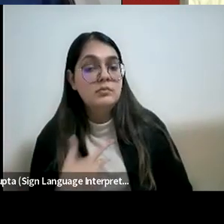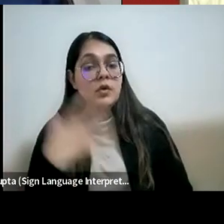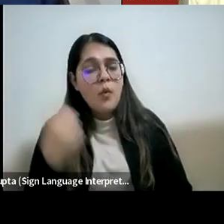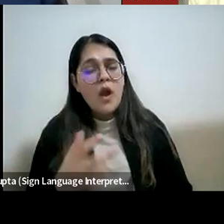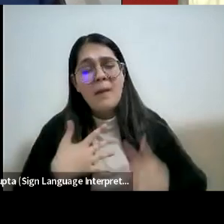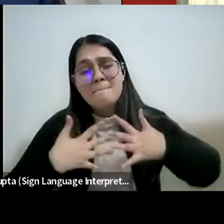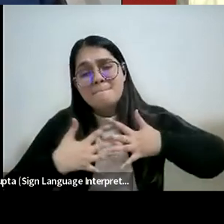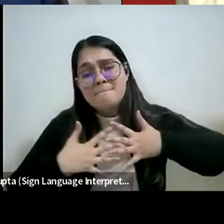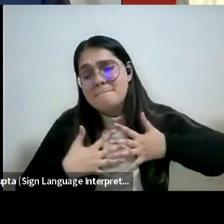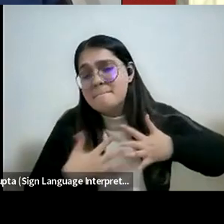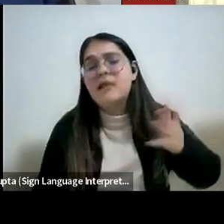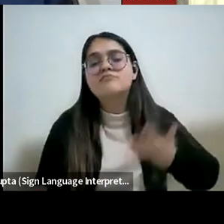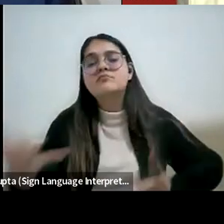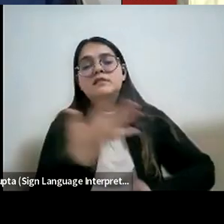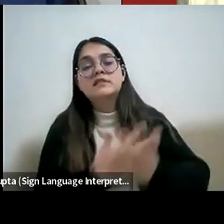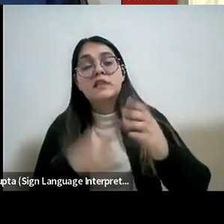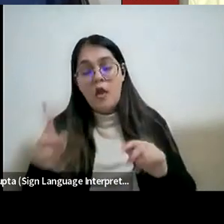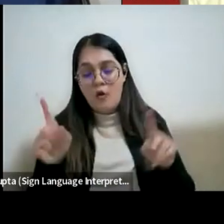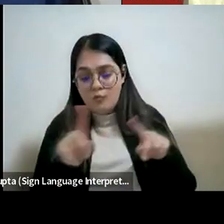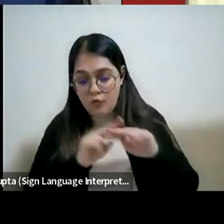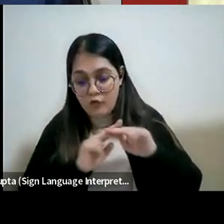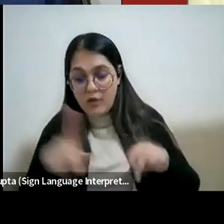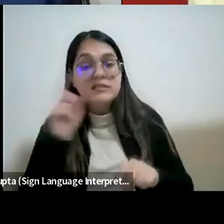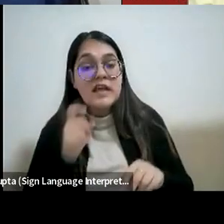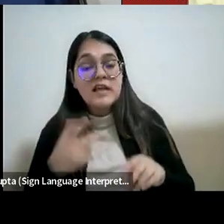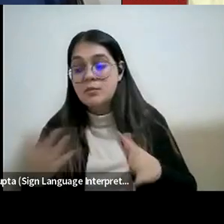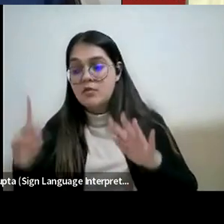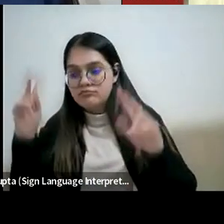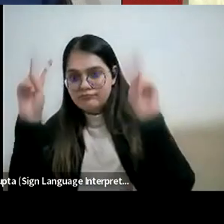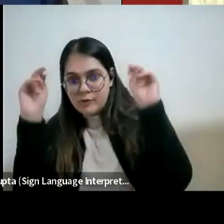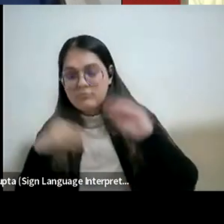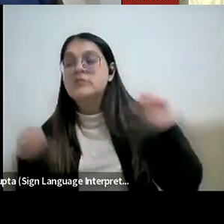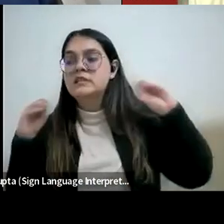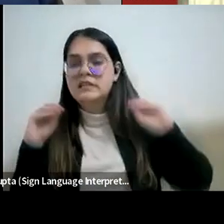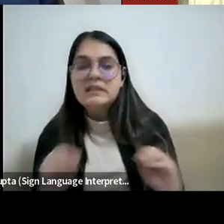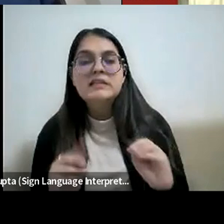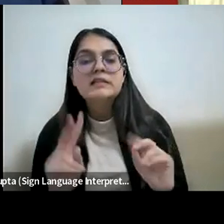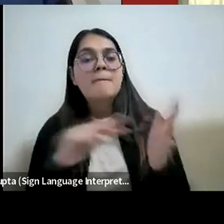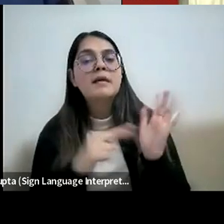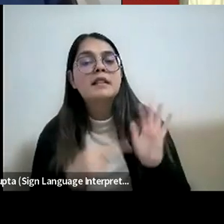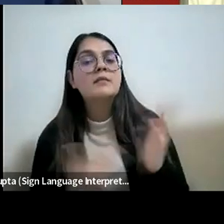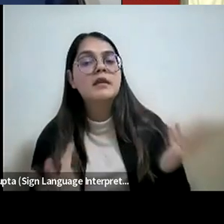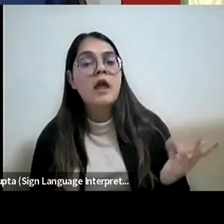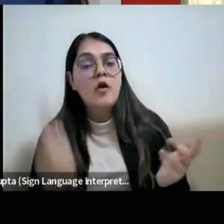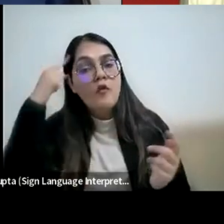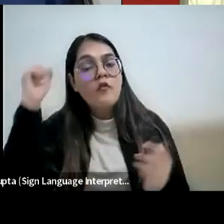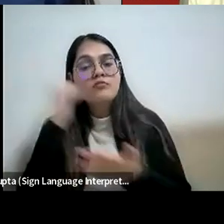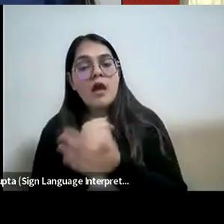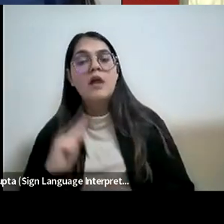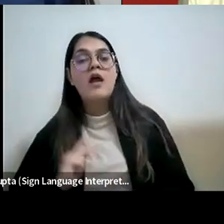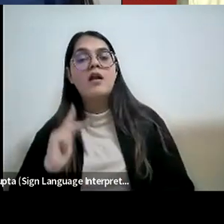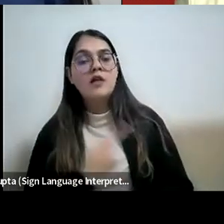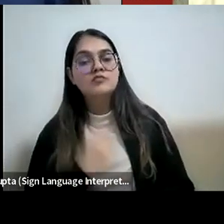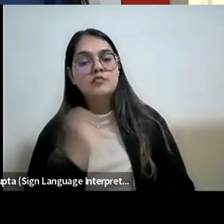haul. This sexual orientation was of extreme importance when you dealt with the rights of the transgenders in the